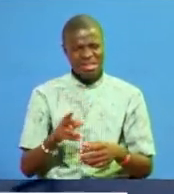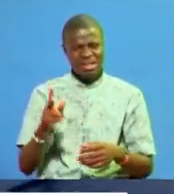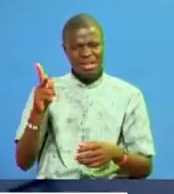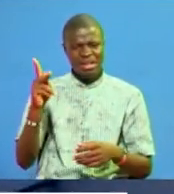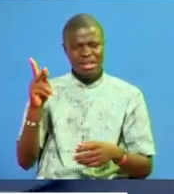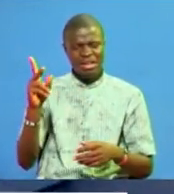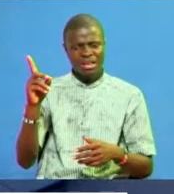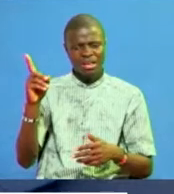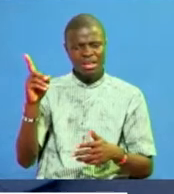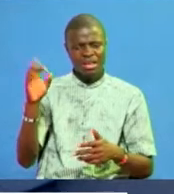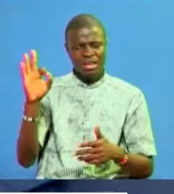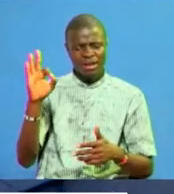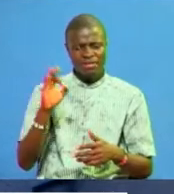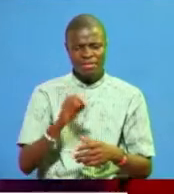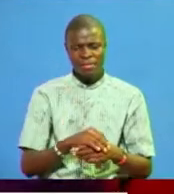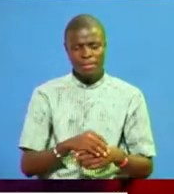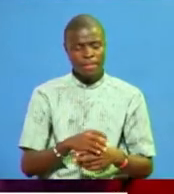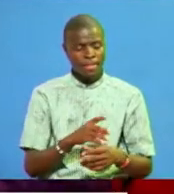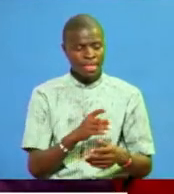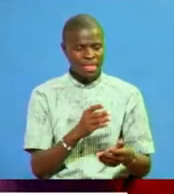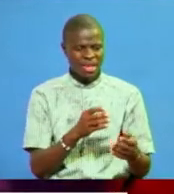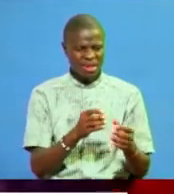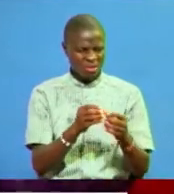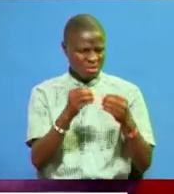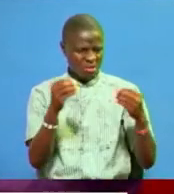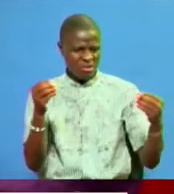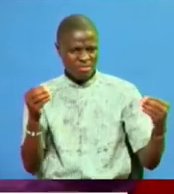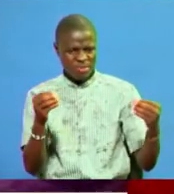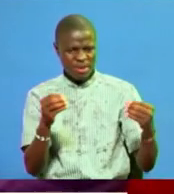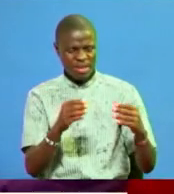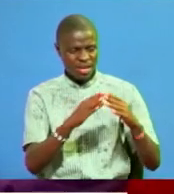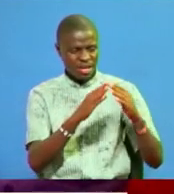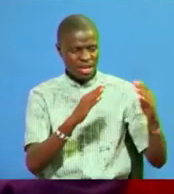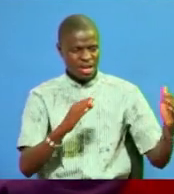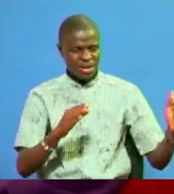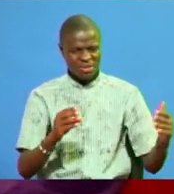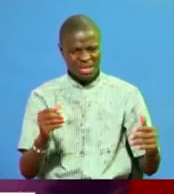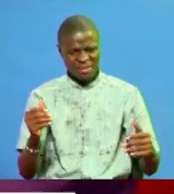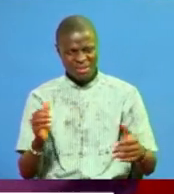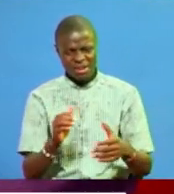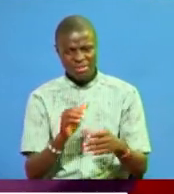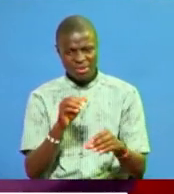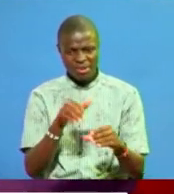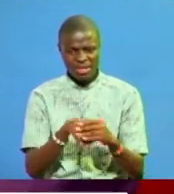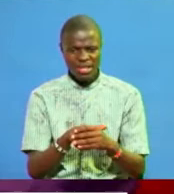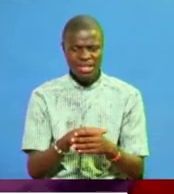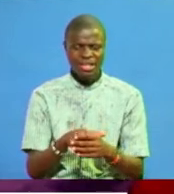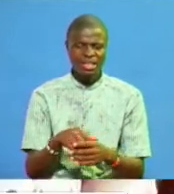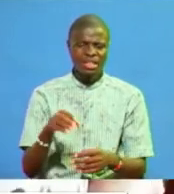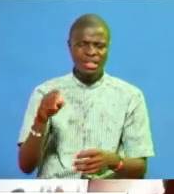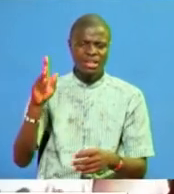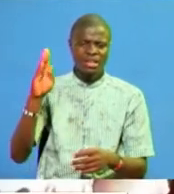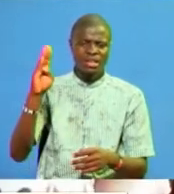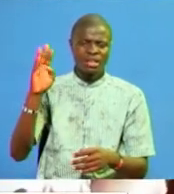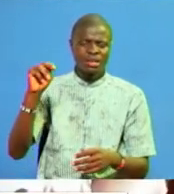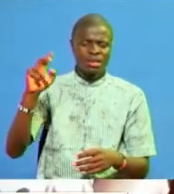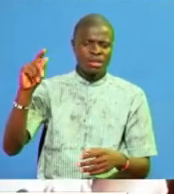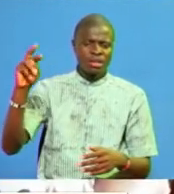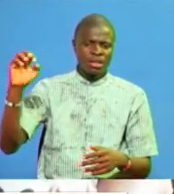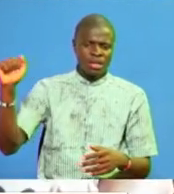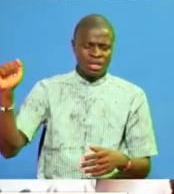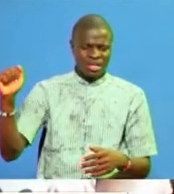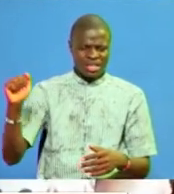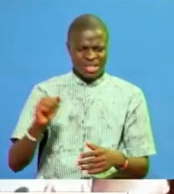also launched the affordable housing project in Bondeni, Nakuru East Town, where he said that elected leaders do not